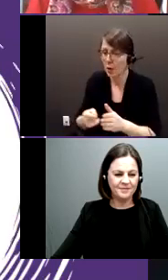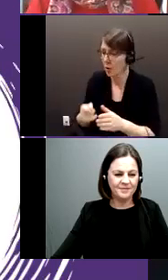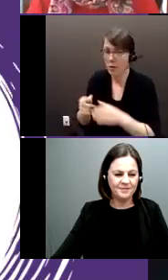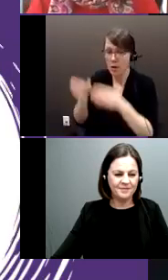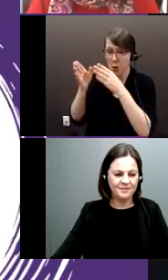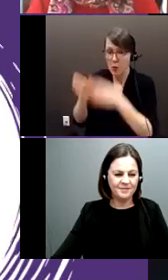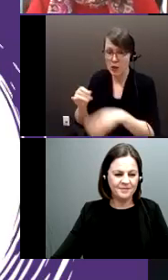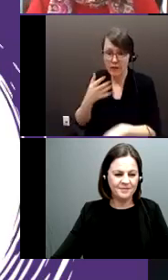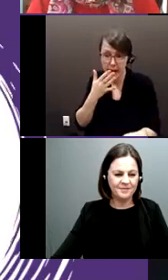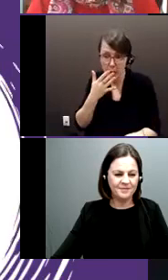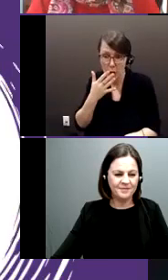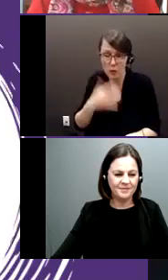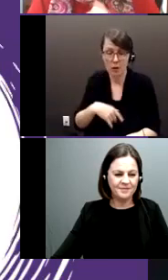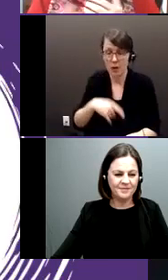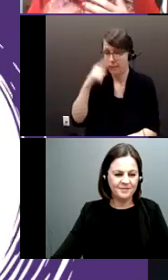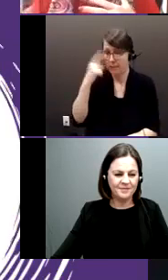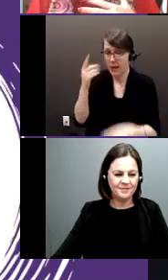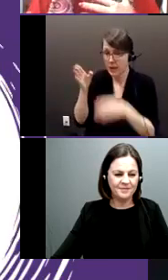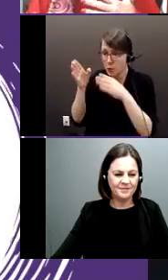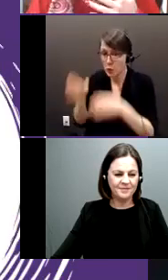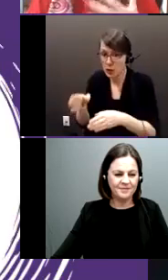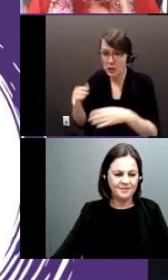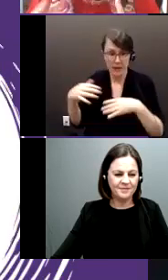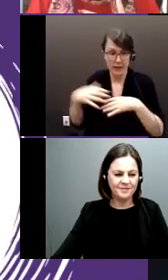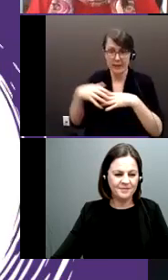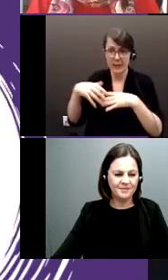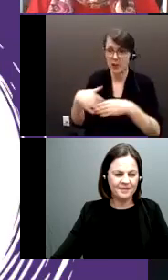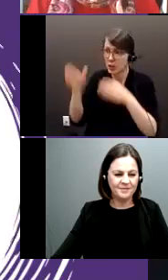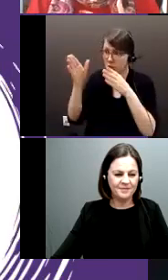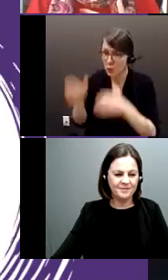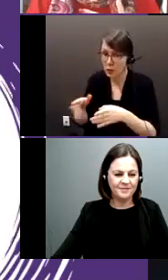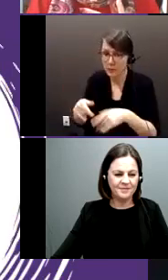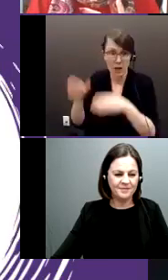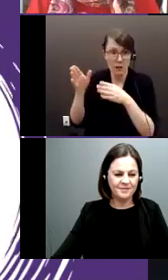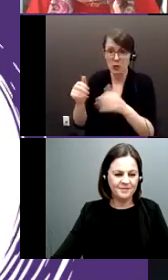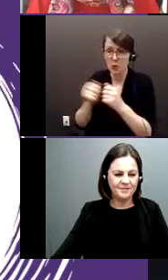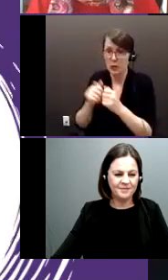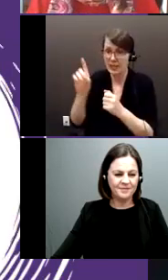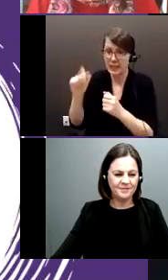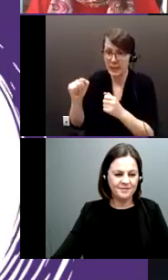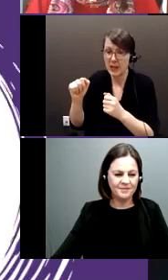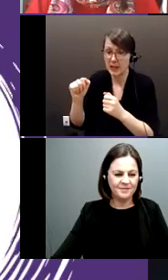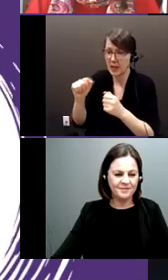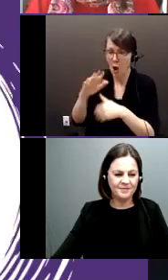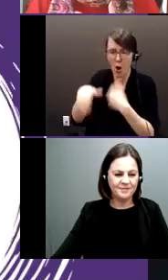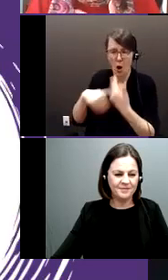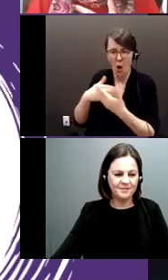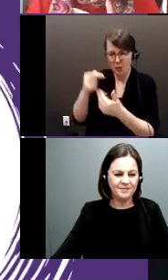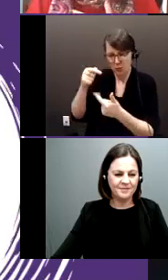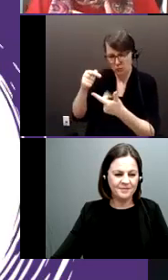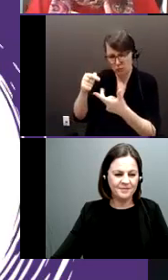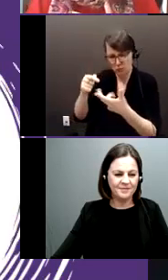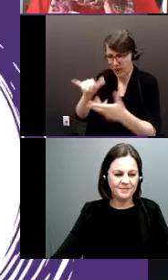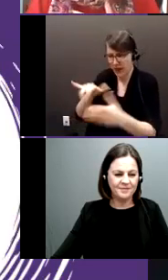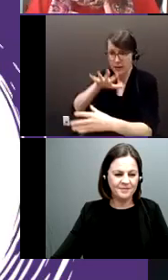Indigenous folks, for folks with a disability of some sort, either a developmental disability or